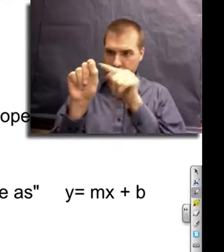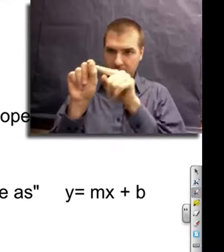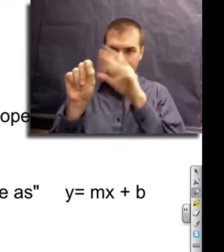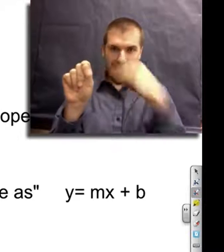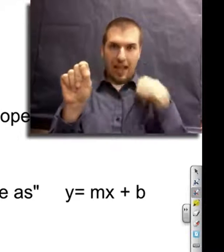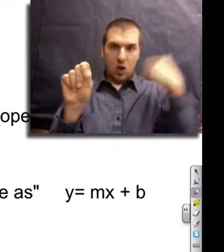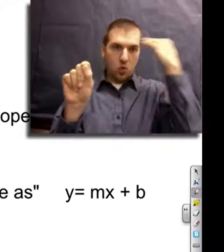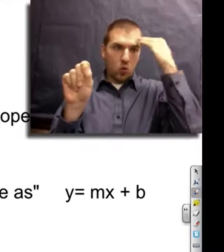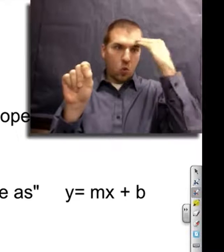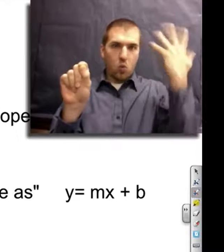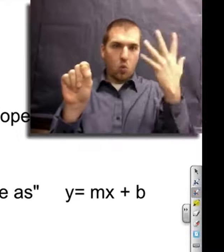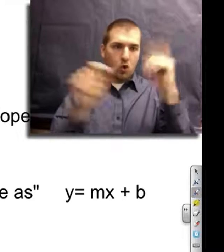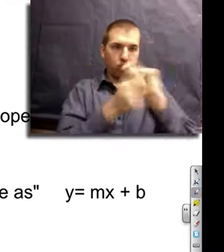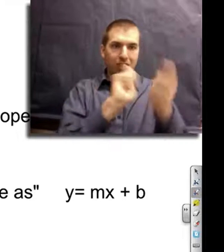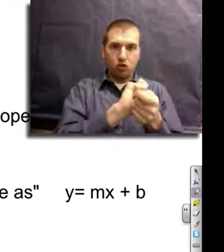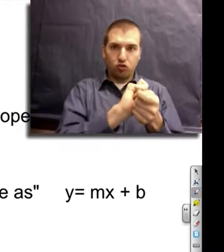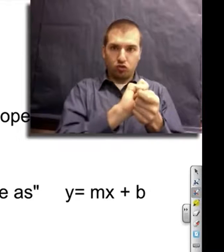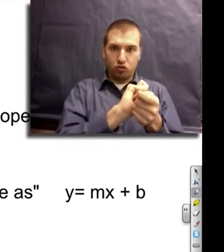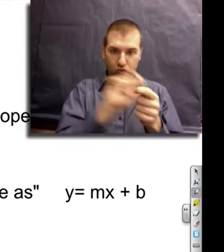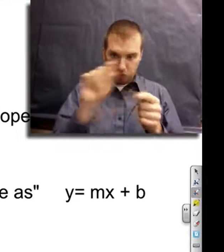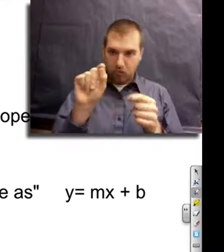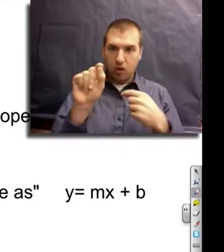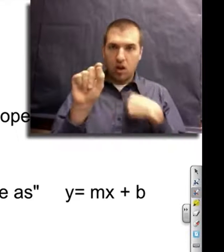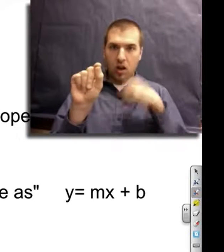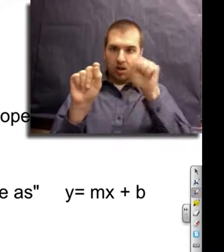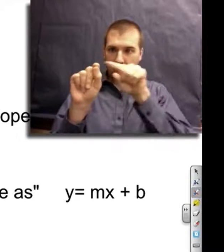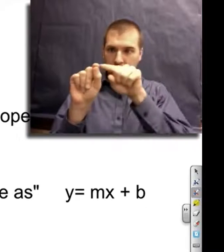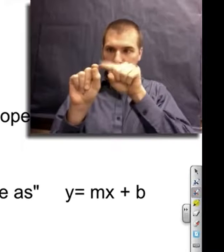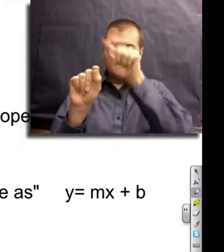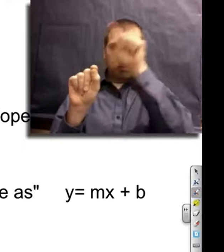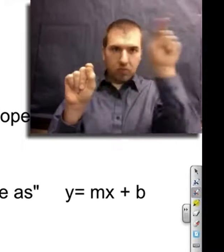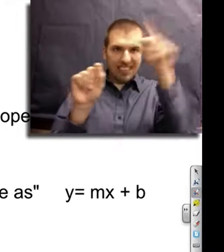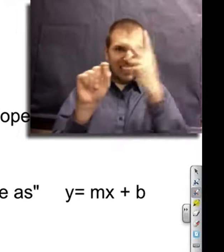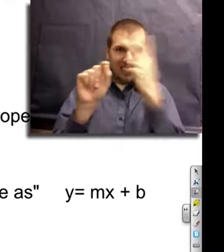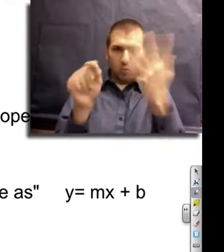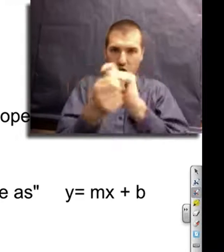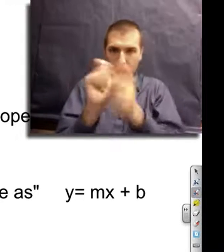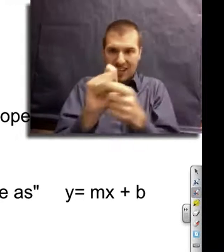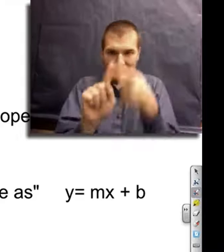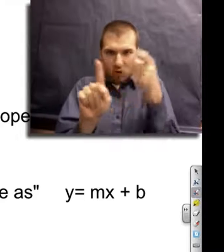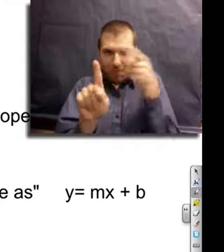point of your line segment, but you don't know